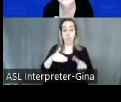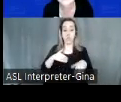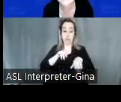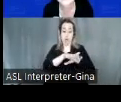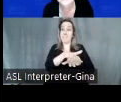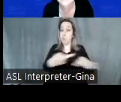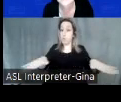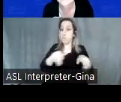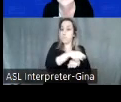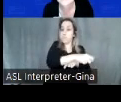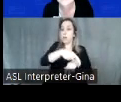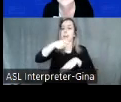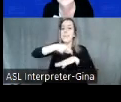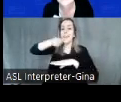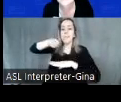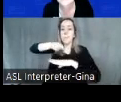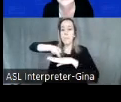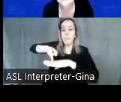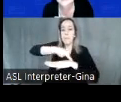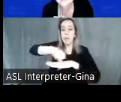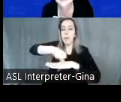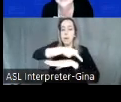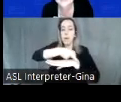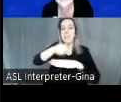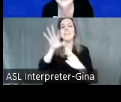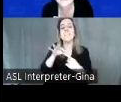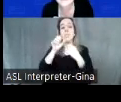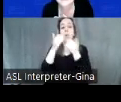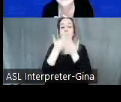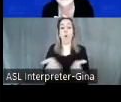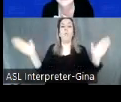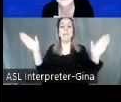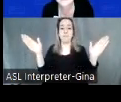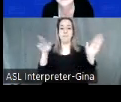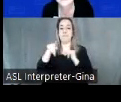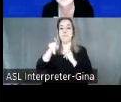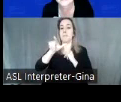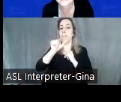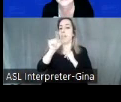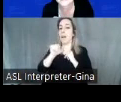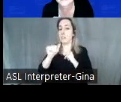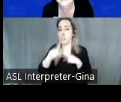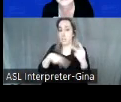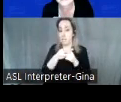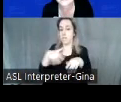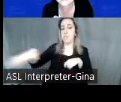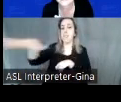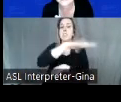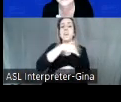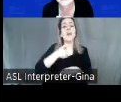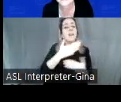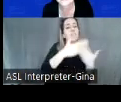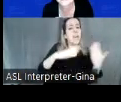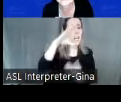along, especially with open plaza spaces. There are companies out there such as IRA. I think it's